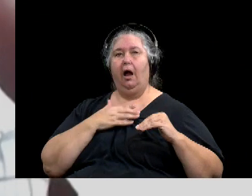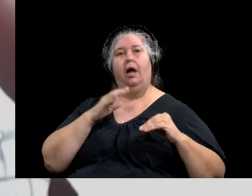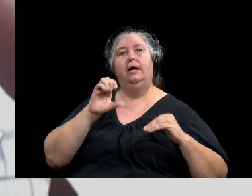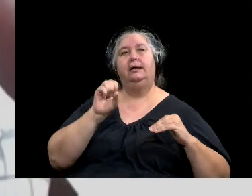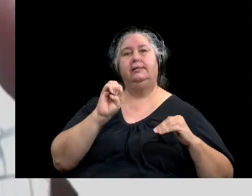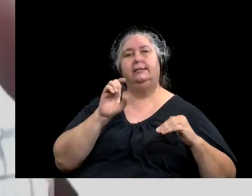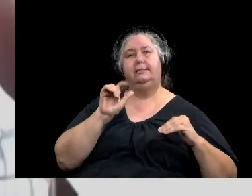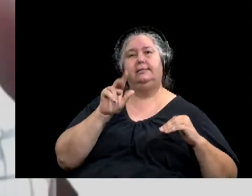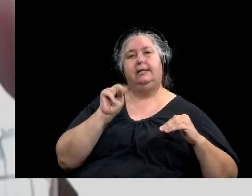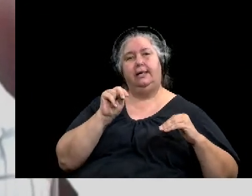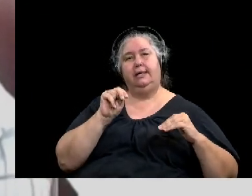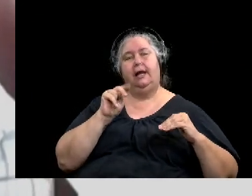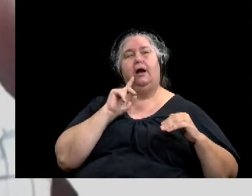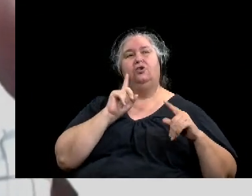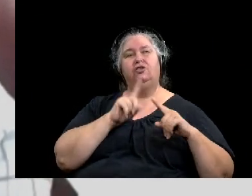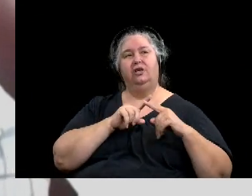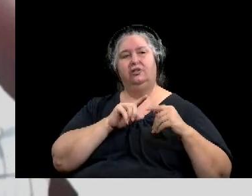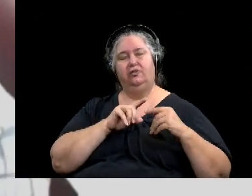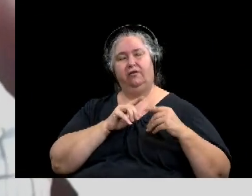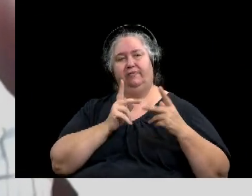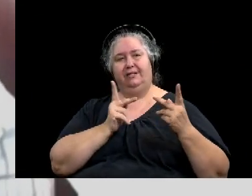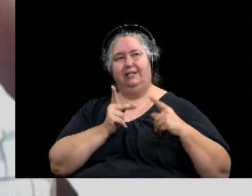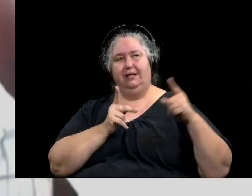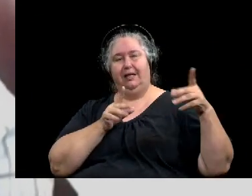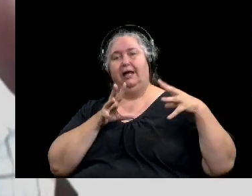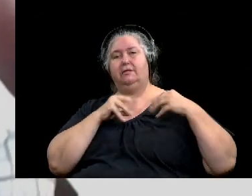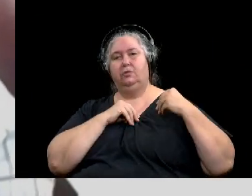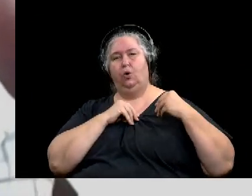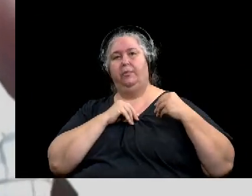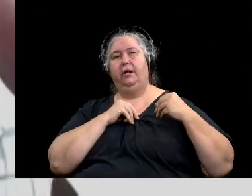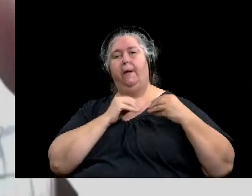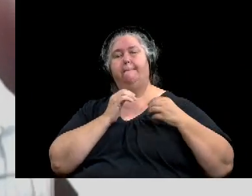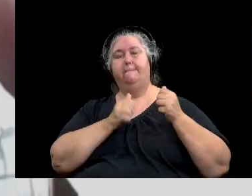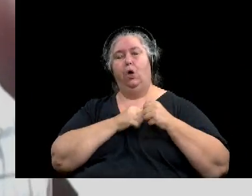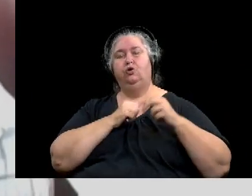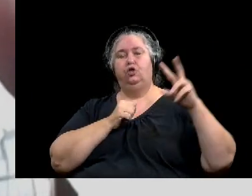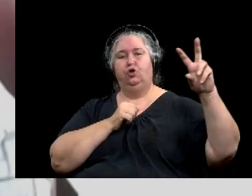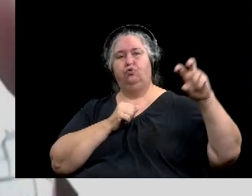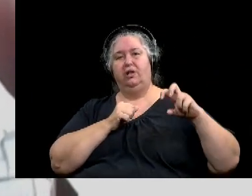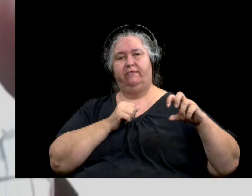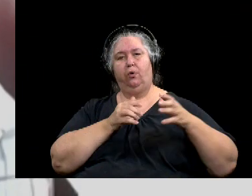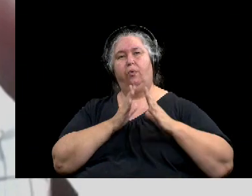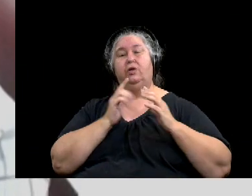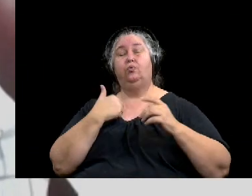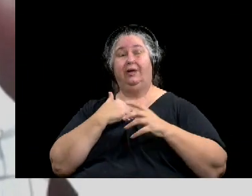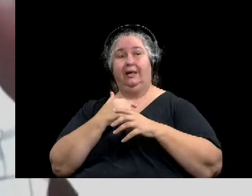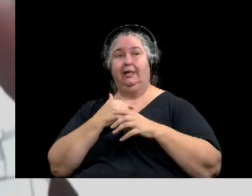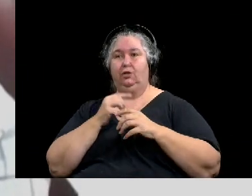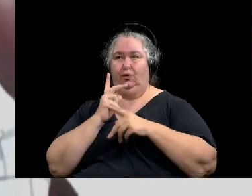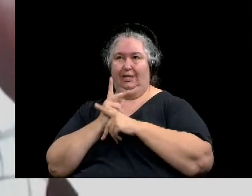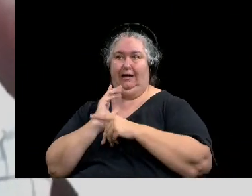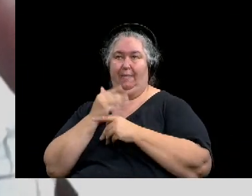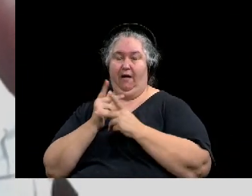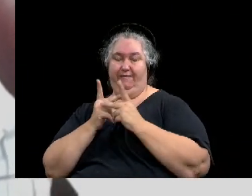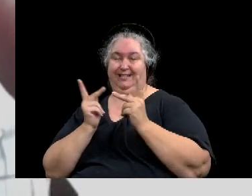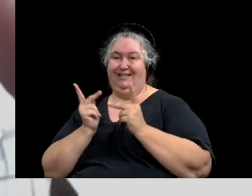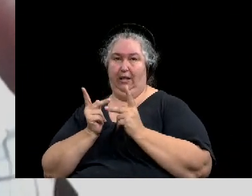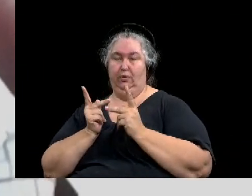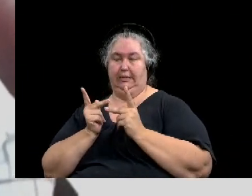facilities in Austin have been absorbing most of those transfer requests that we get, so as to keep our facility